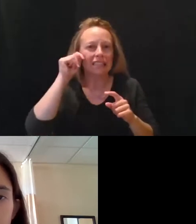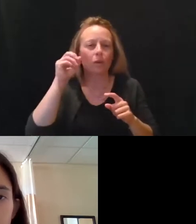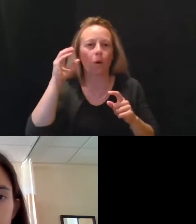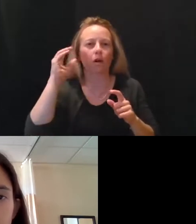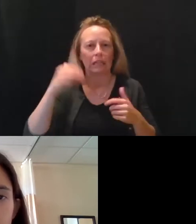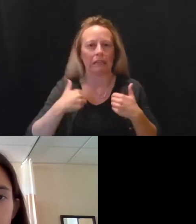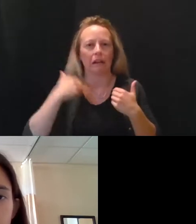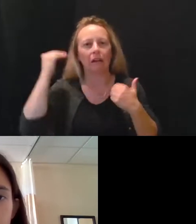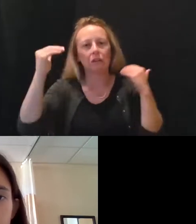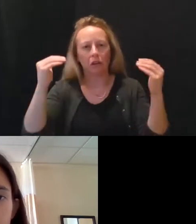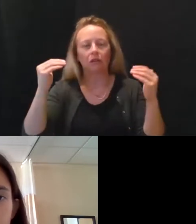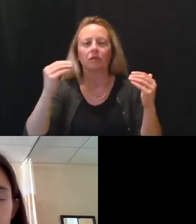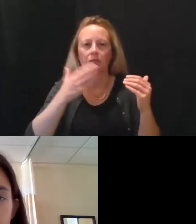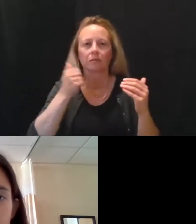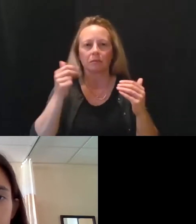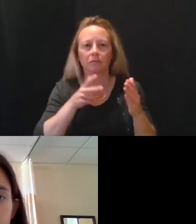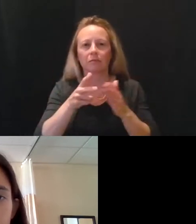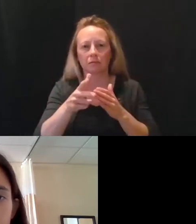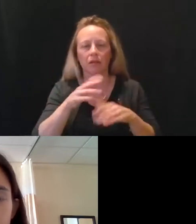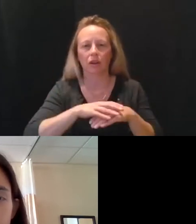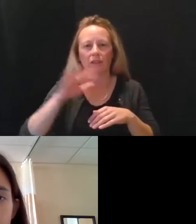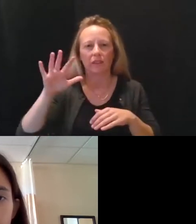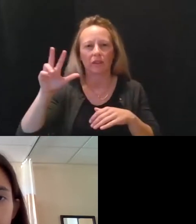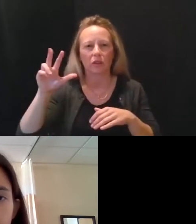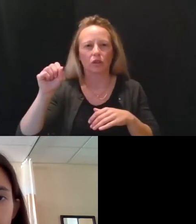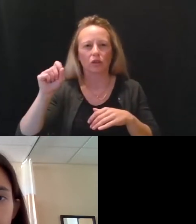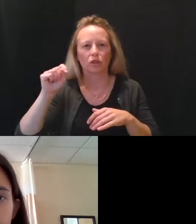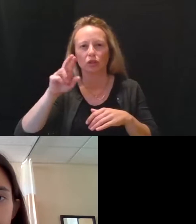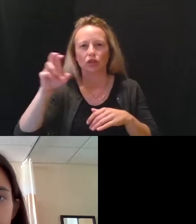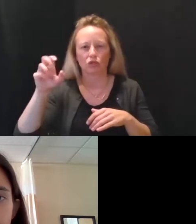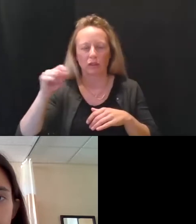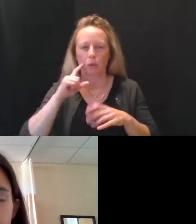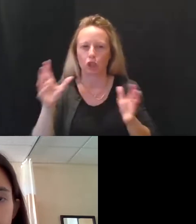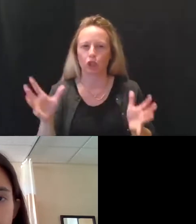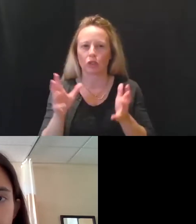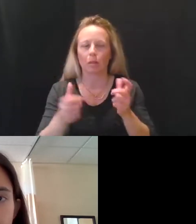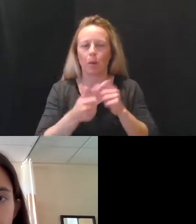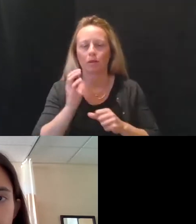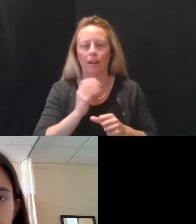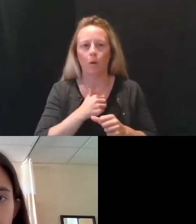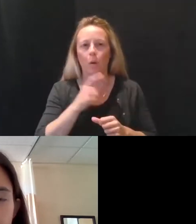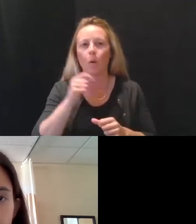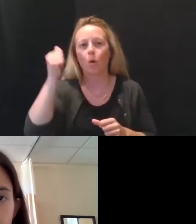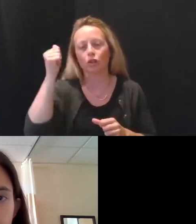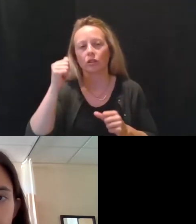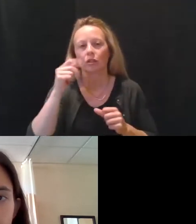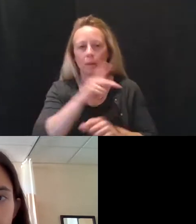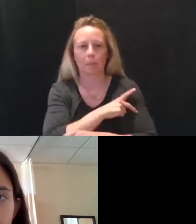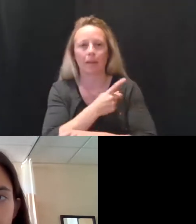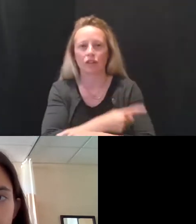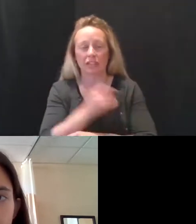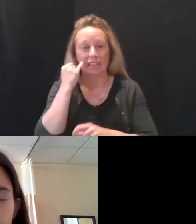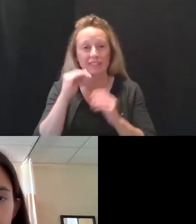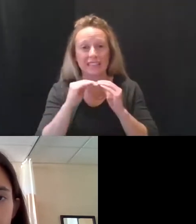of Northwest Boulevard and 53rd Street. So we have been urging most of our older patients, if they've been stable and the parents are